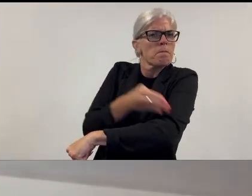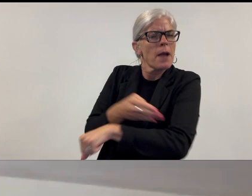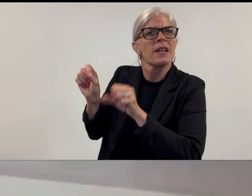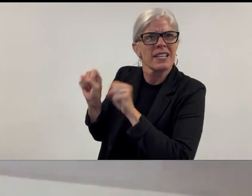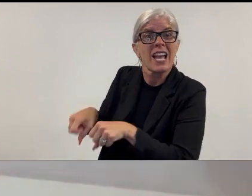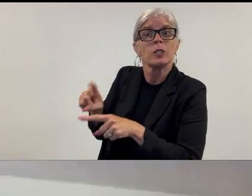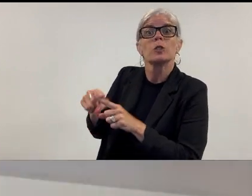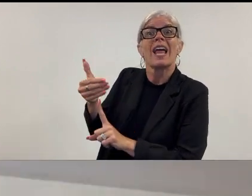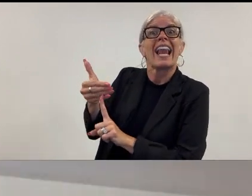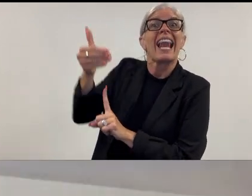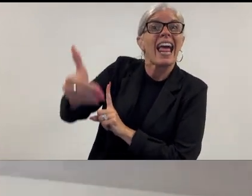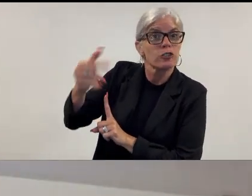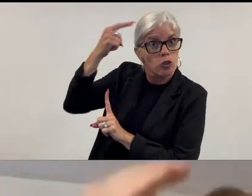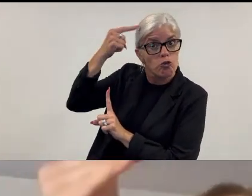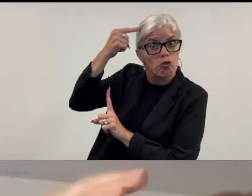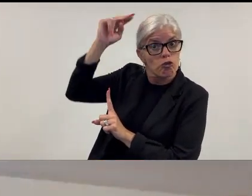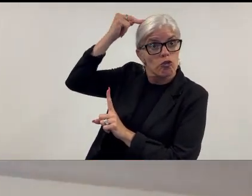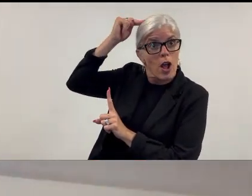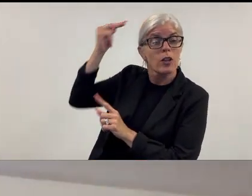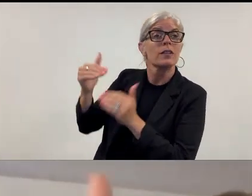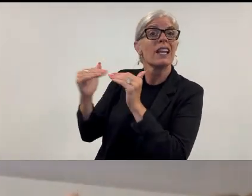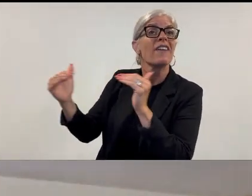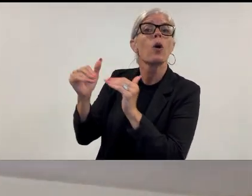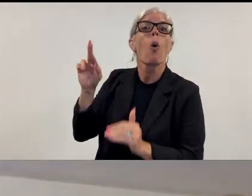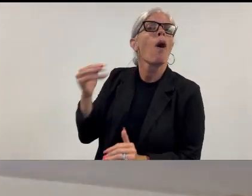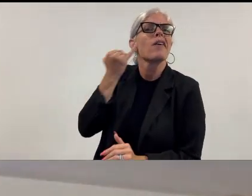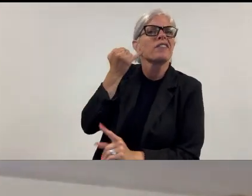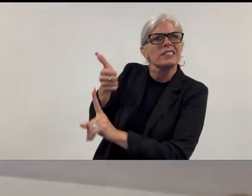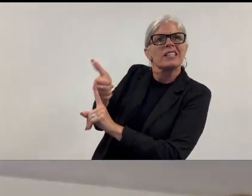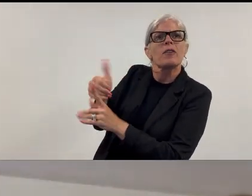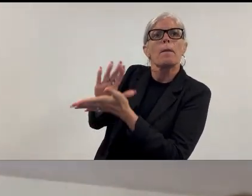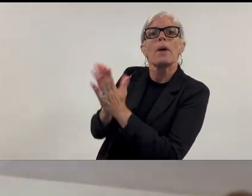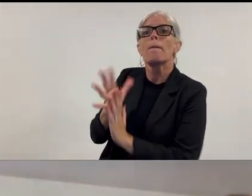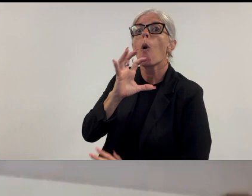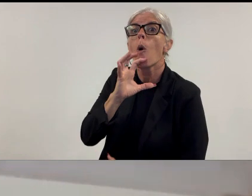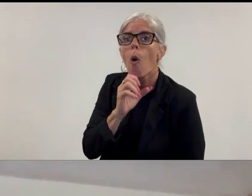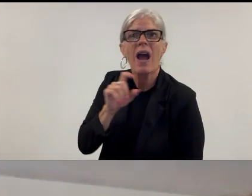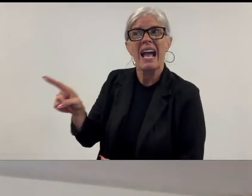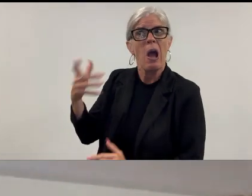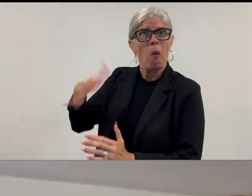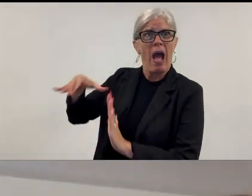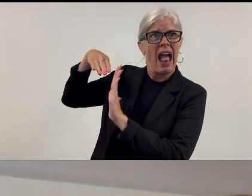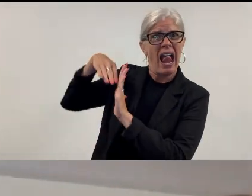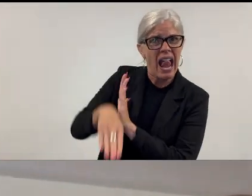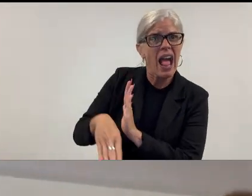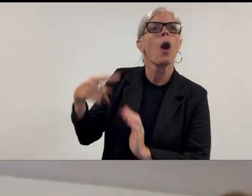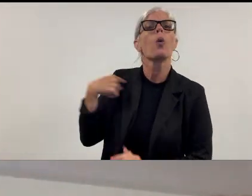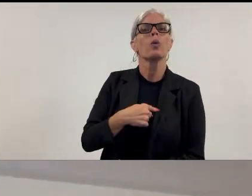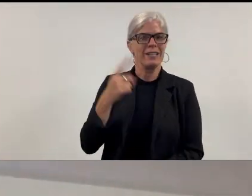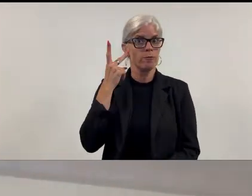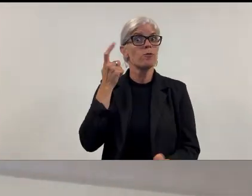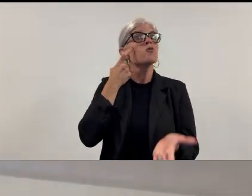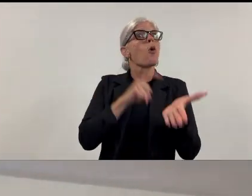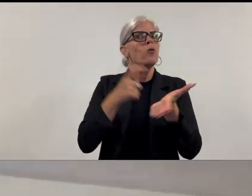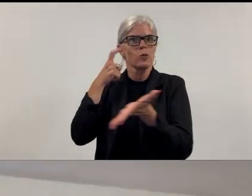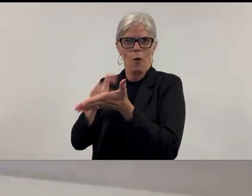accumulate more and more activity so they can make that step, that improvement to the next neurologic level. Or